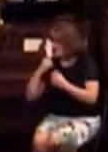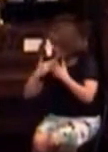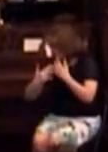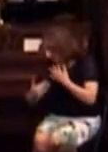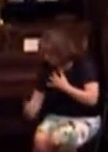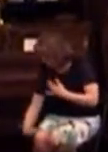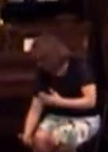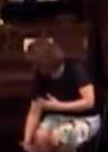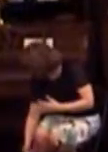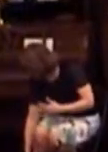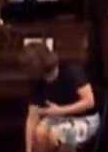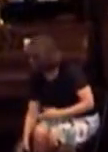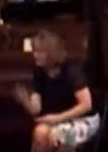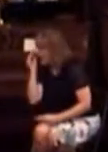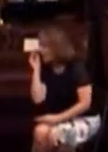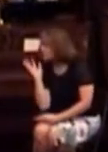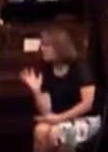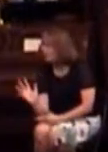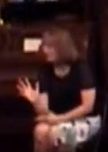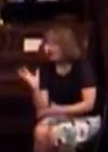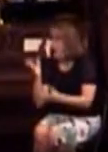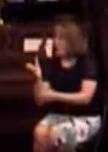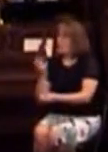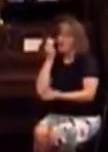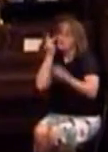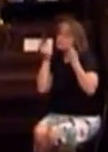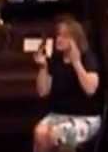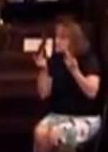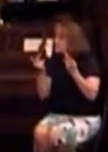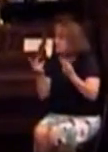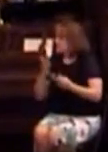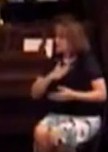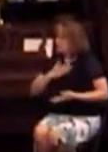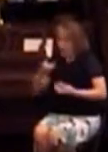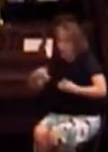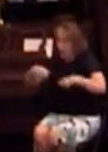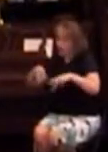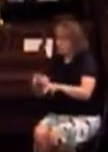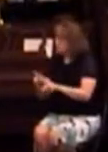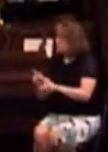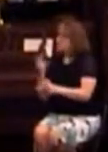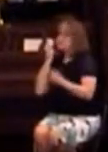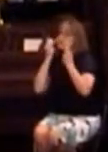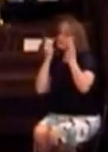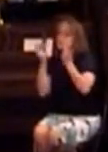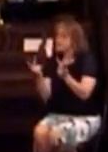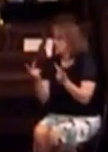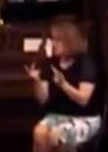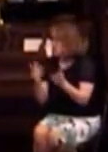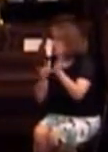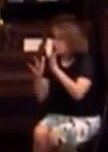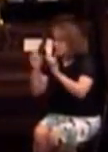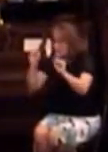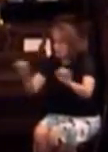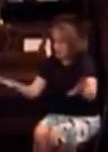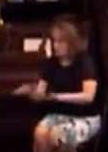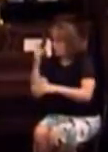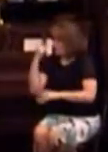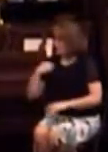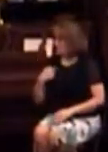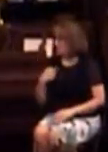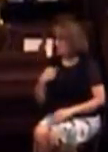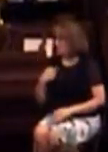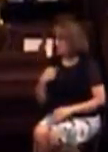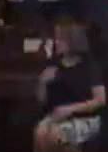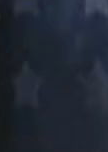my leg, but I don't care. This is my shot at being able to see. Let me read on. It says, they're shouting, Son of David,